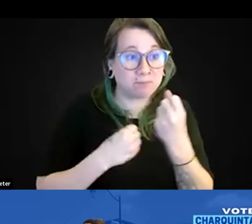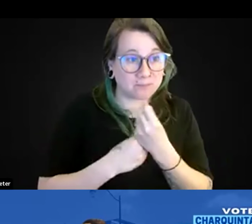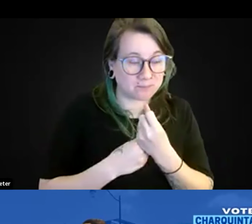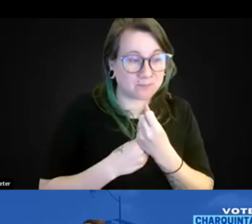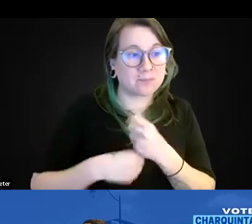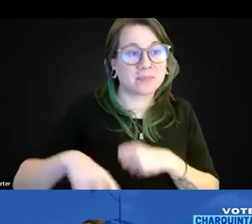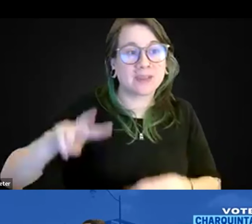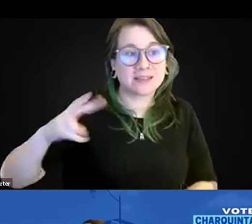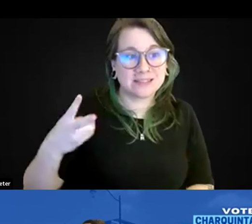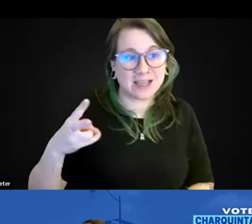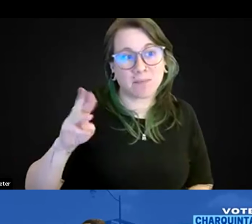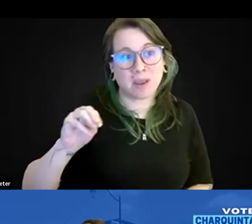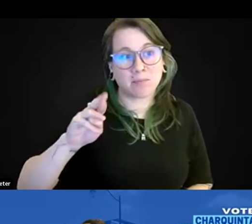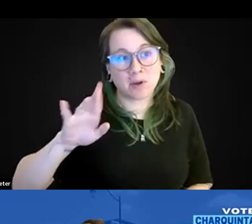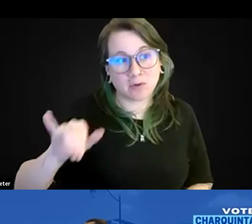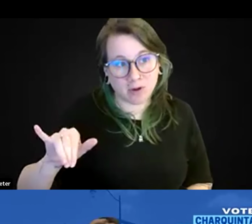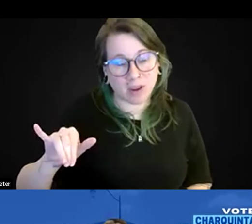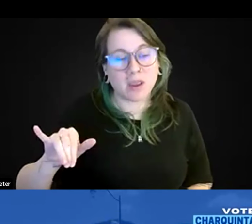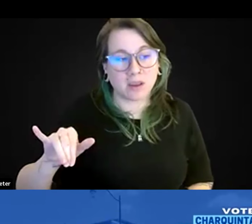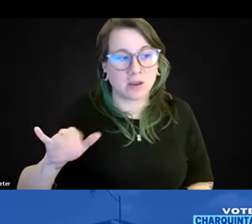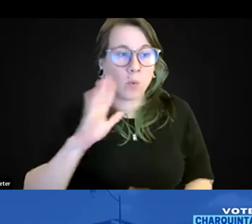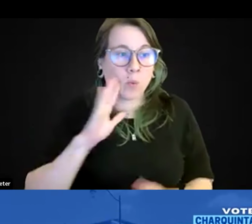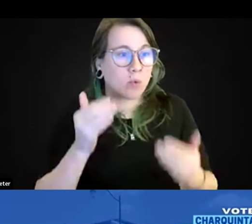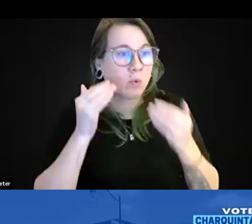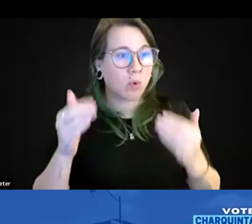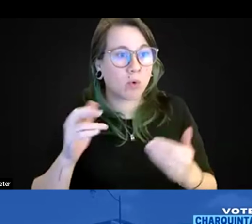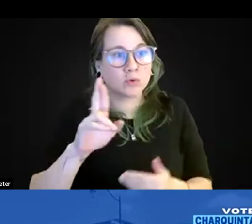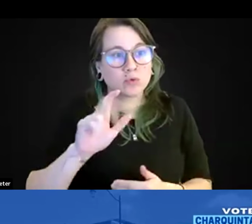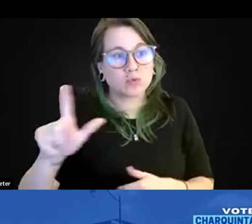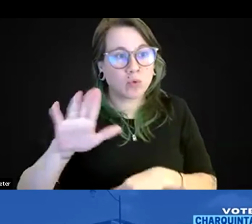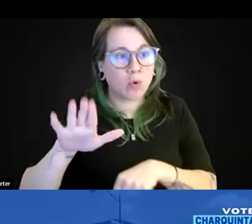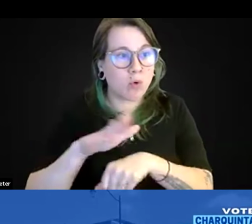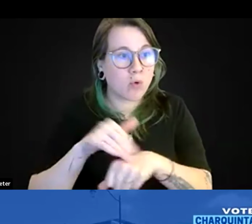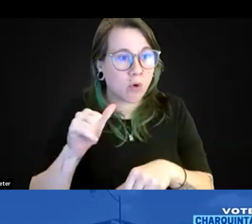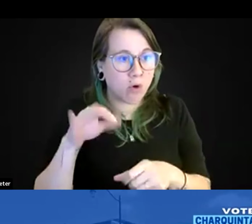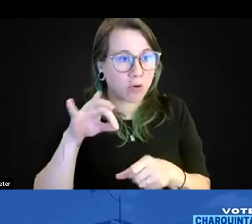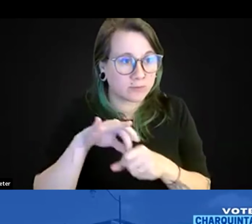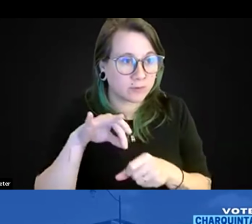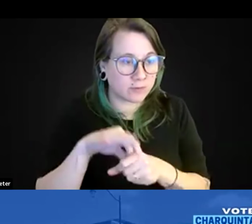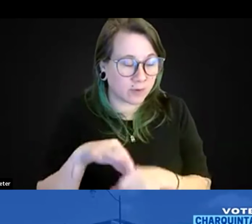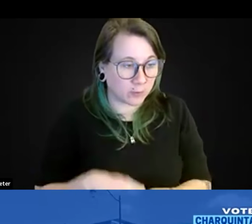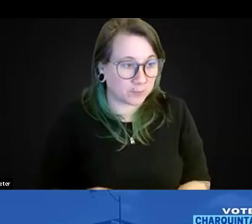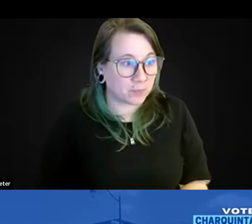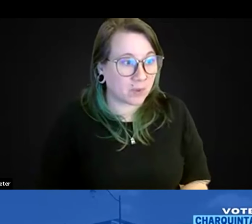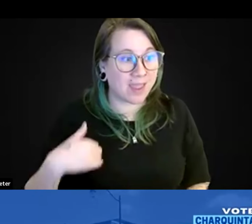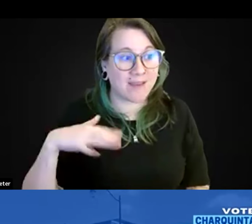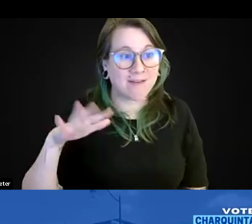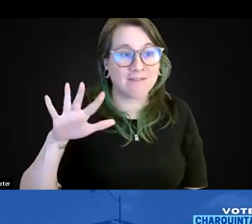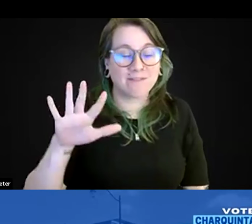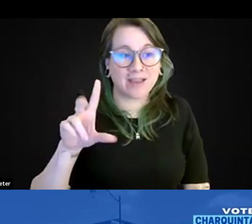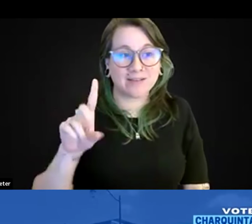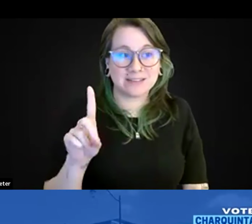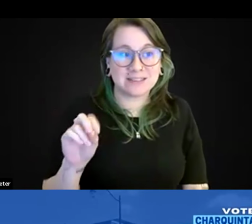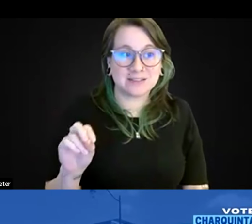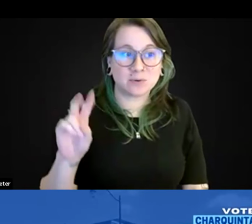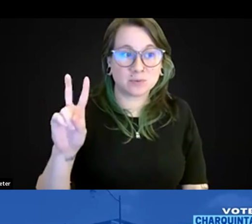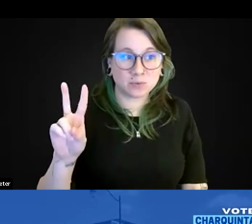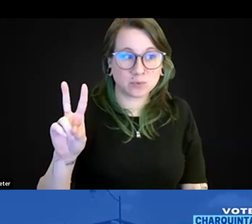by Commissioner McCray. We'll go ahead and do roll call to get the vote. We have